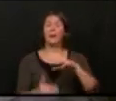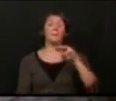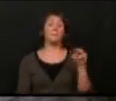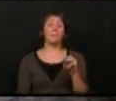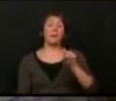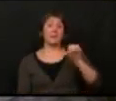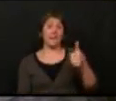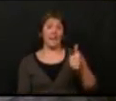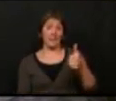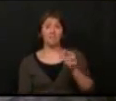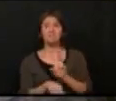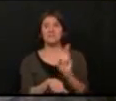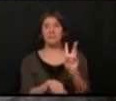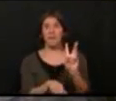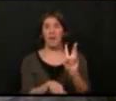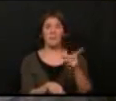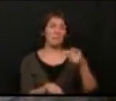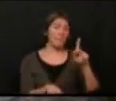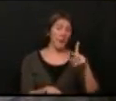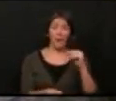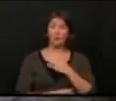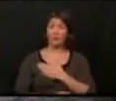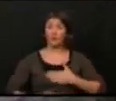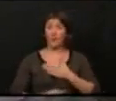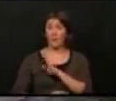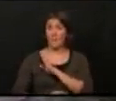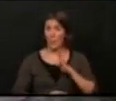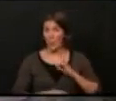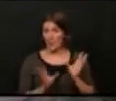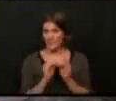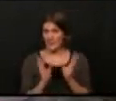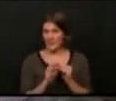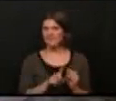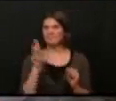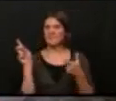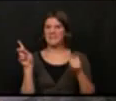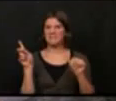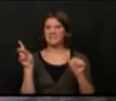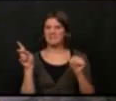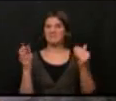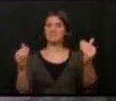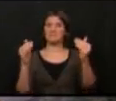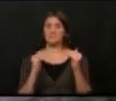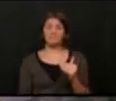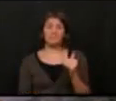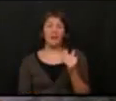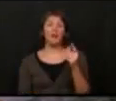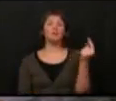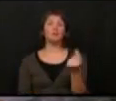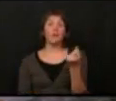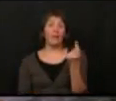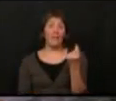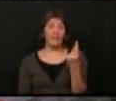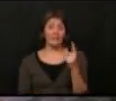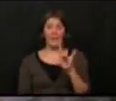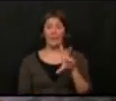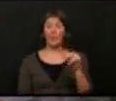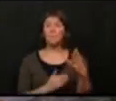November 10th, 6 p.m., Parks and Recs Board Meeting, Gibson Aiken Center. Tuesday, November 11th, 8:30